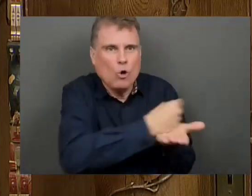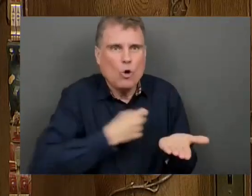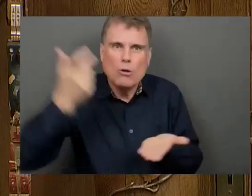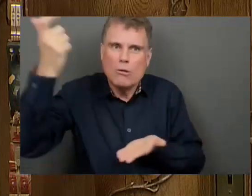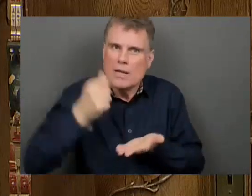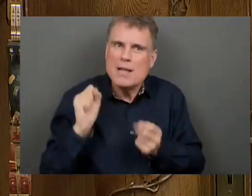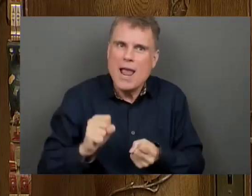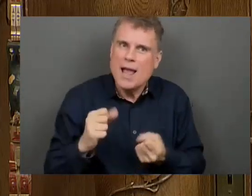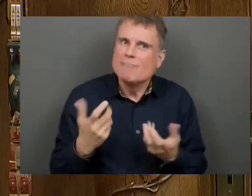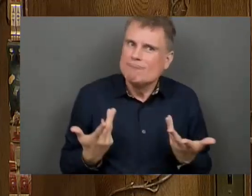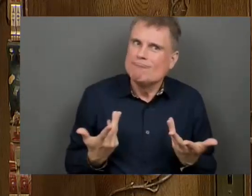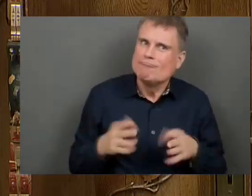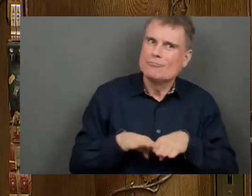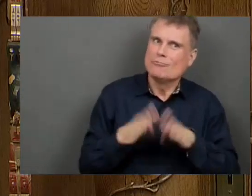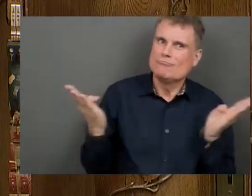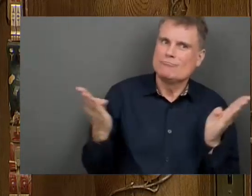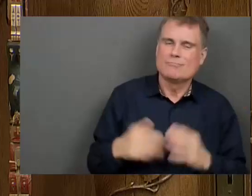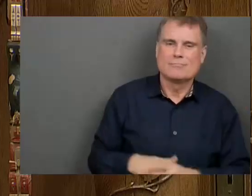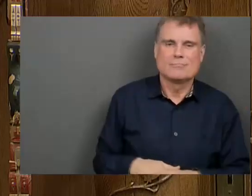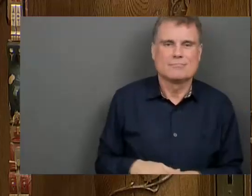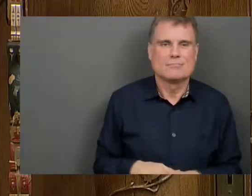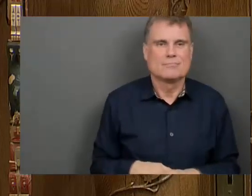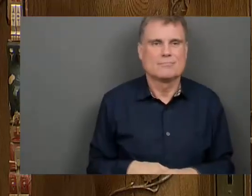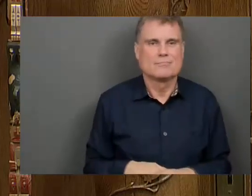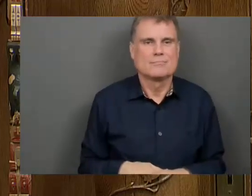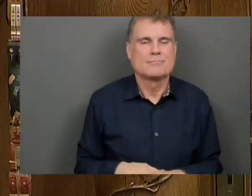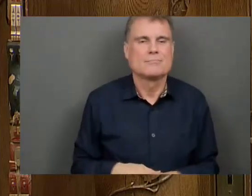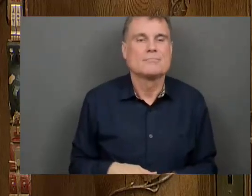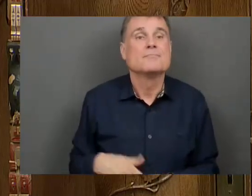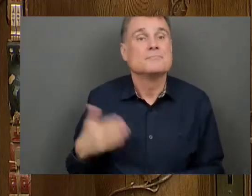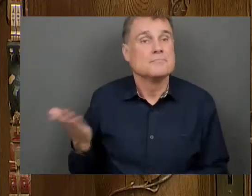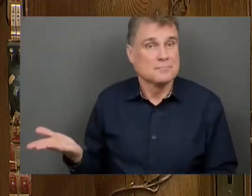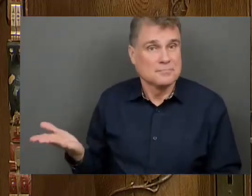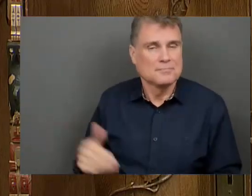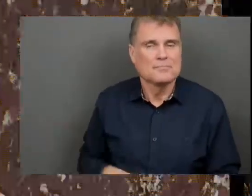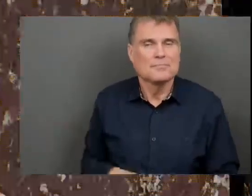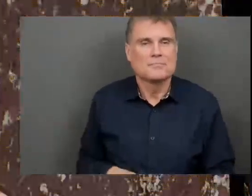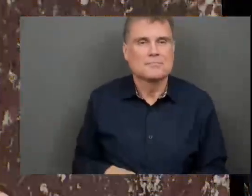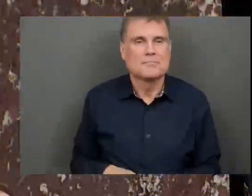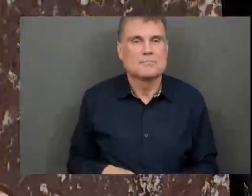Member for Abbotsford West. Thank you, Mr. Speaker. Rather than supporting